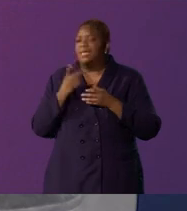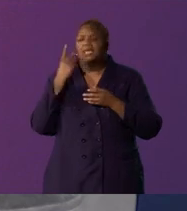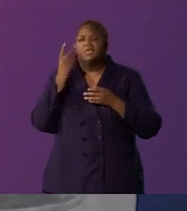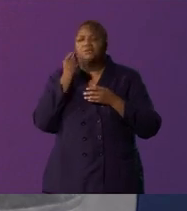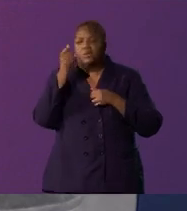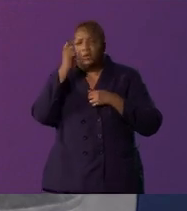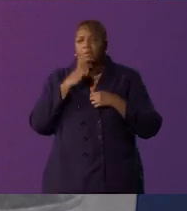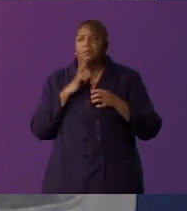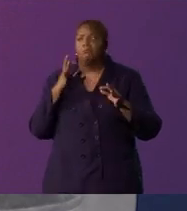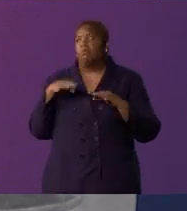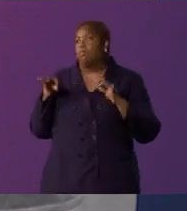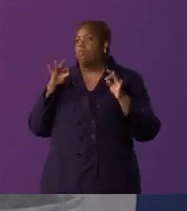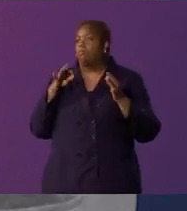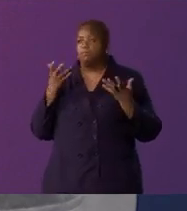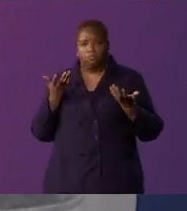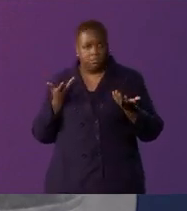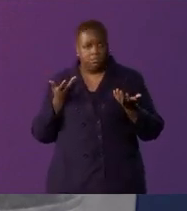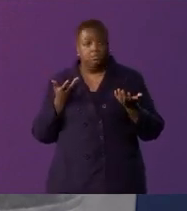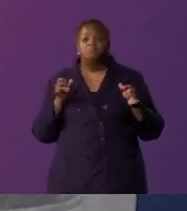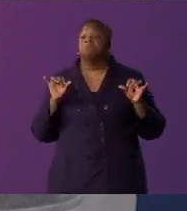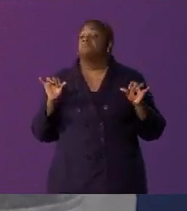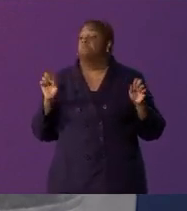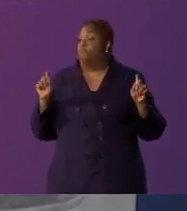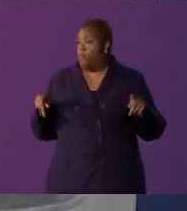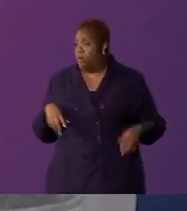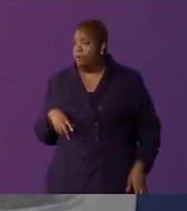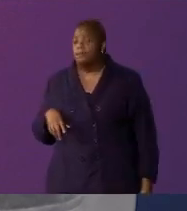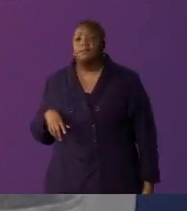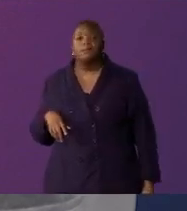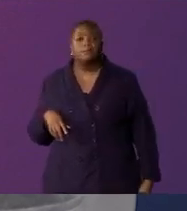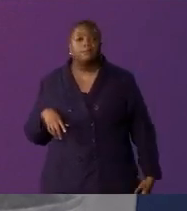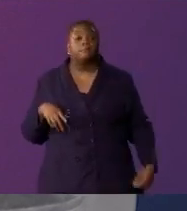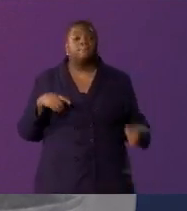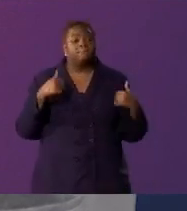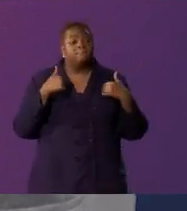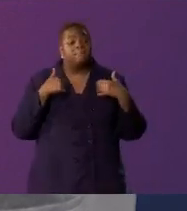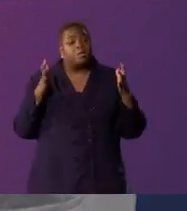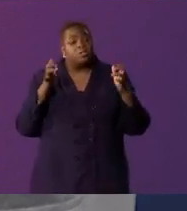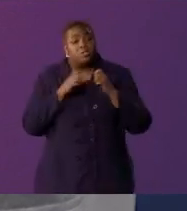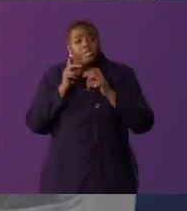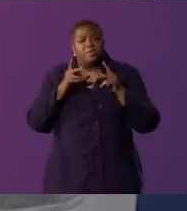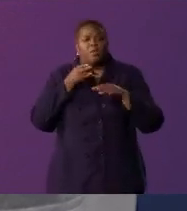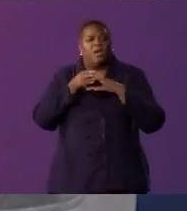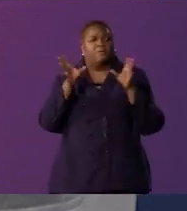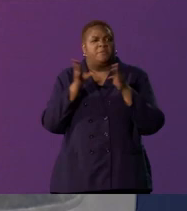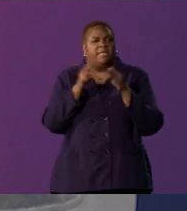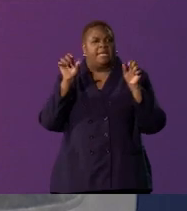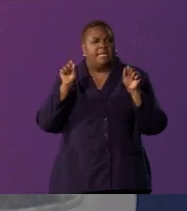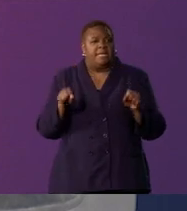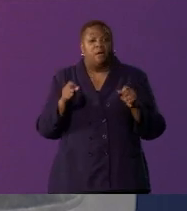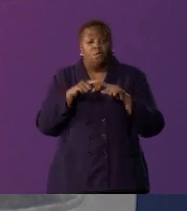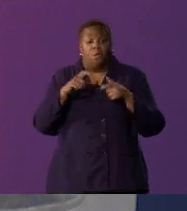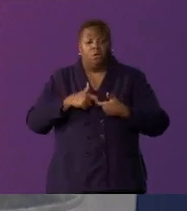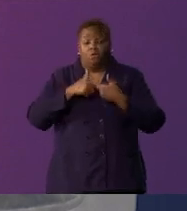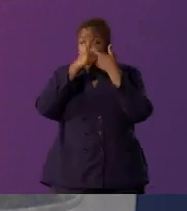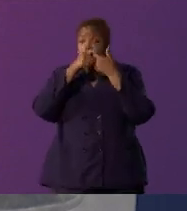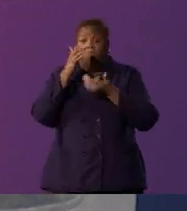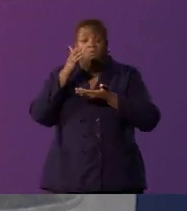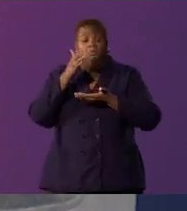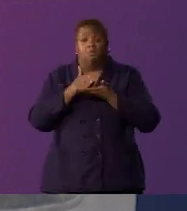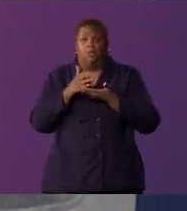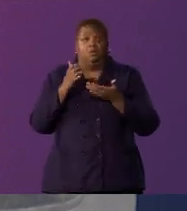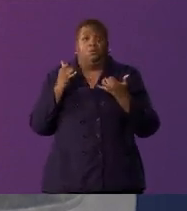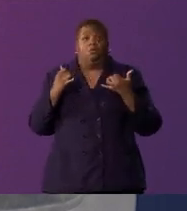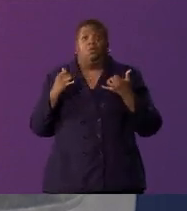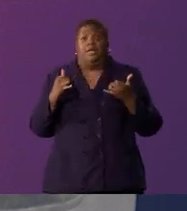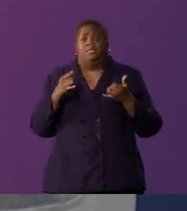guys rolling their eyes. You go, okay, so I can talk to those people after the meeting, or I can stop the meeting right now and say,